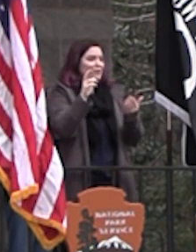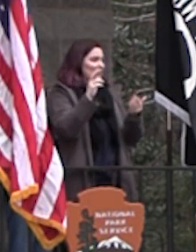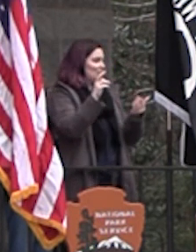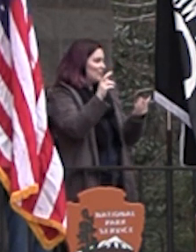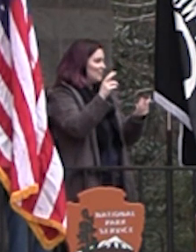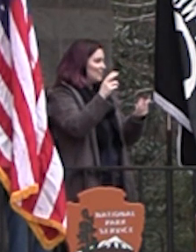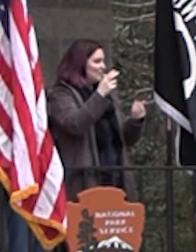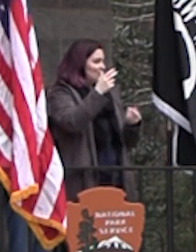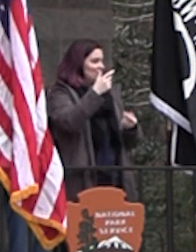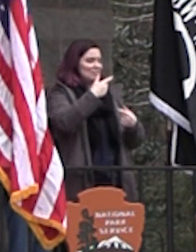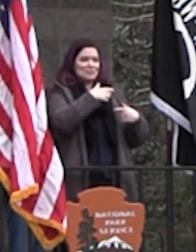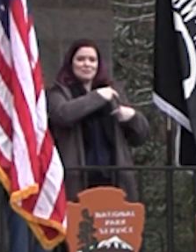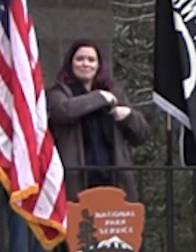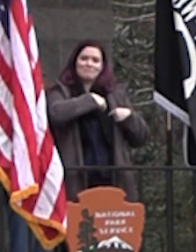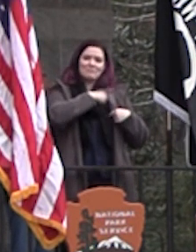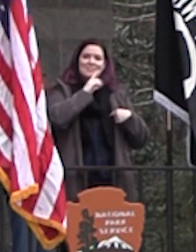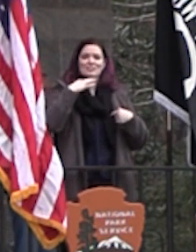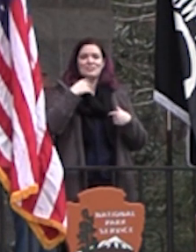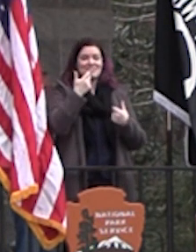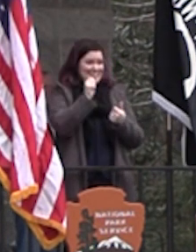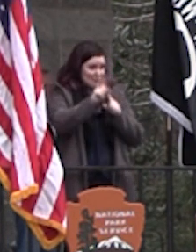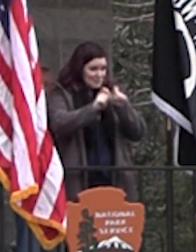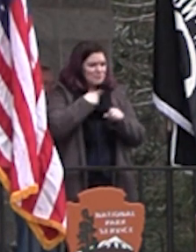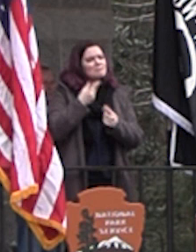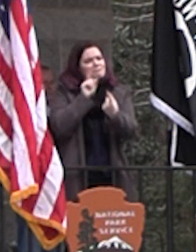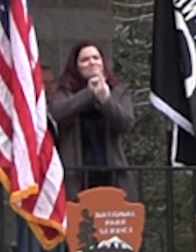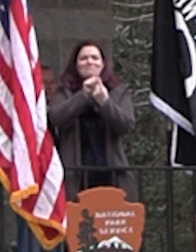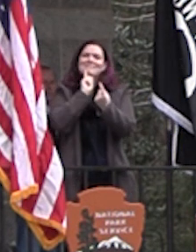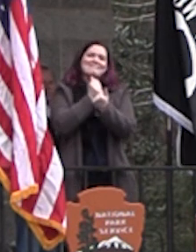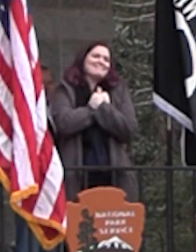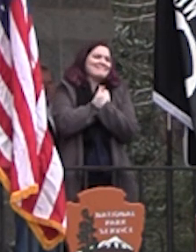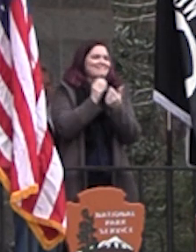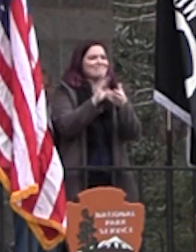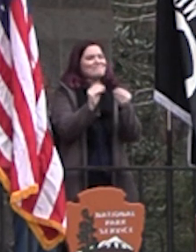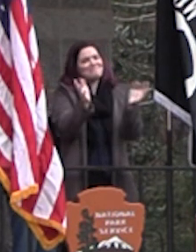on their shirt, if you have any questions, please just ask them. They would love to talk to you.